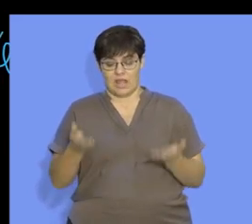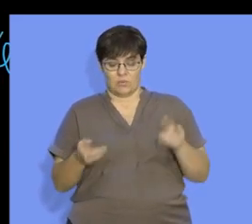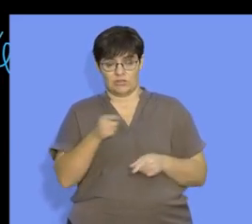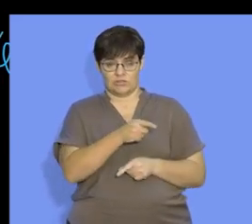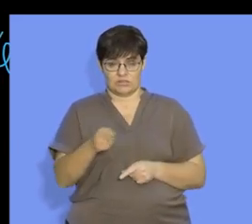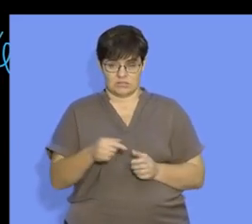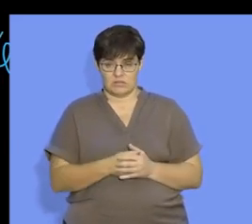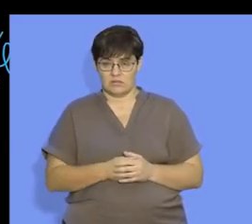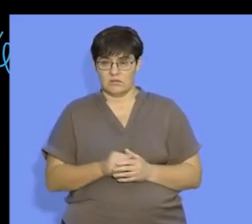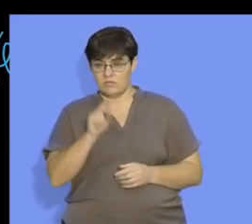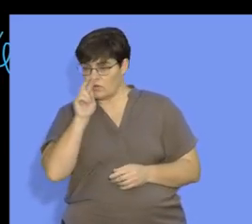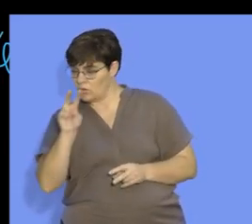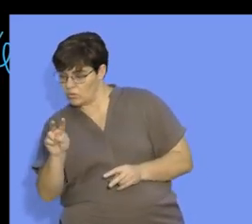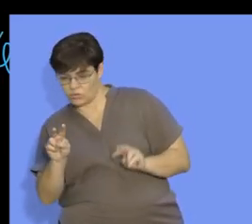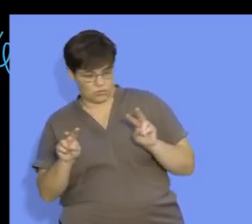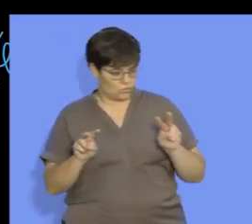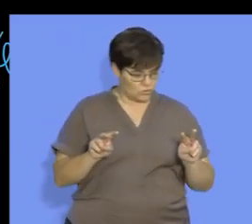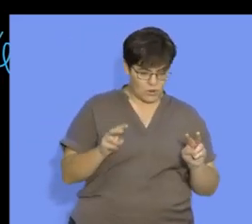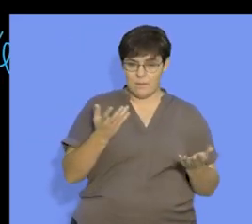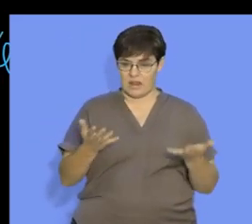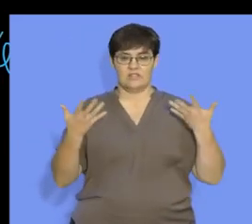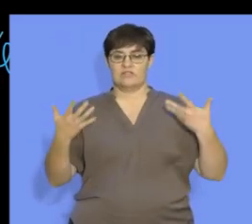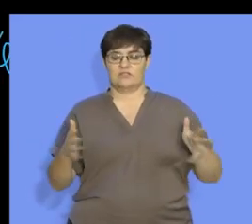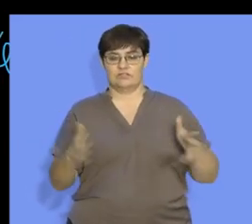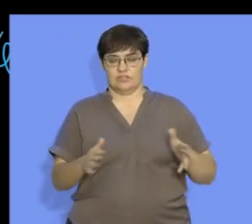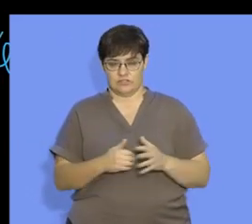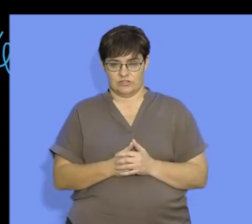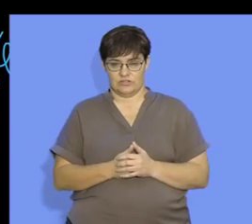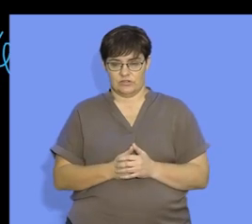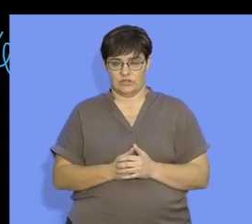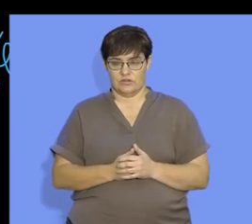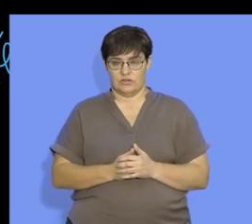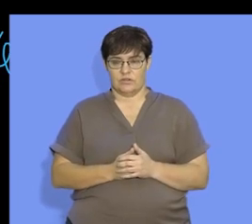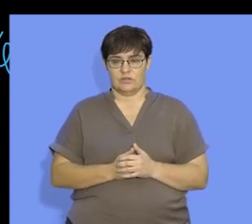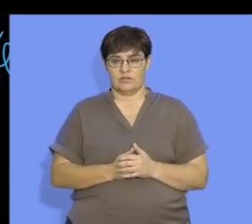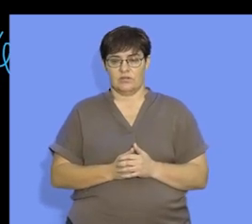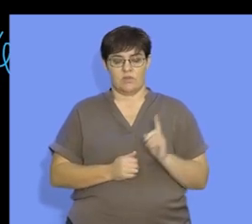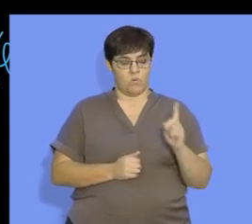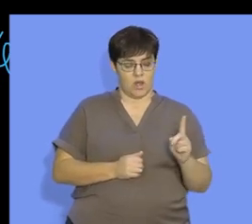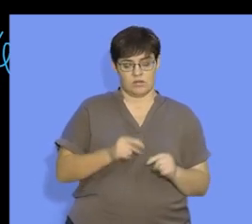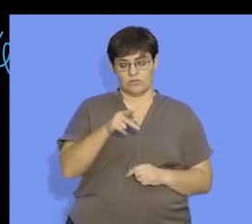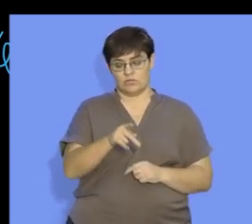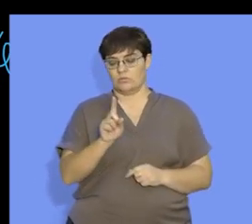So that's our equation of reaction. And if you look at it, it is actually balanced. The stoichiometric ratio in